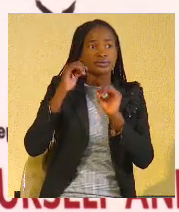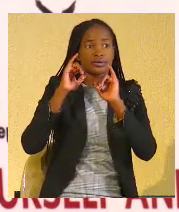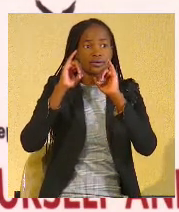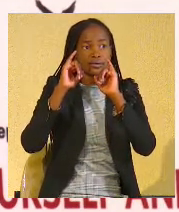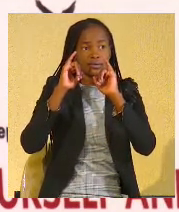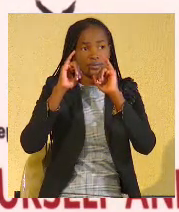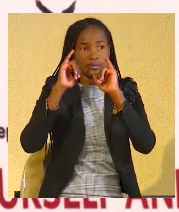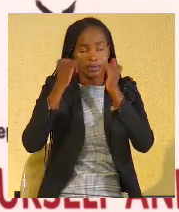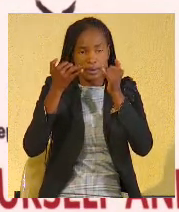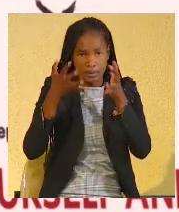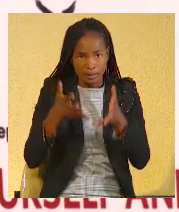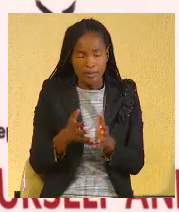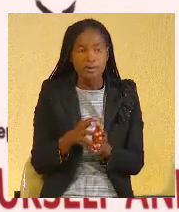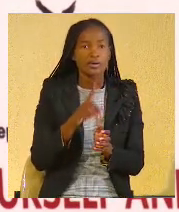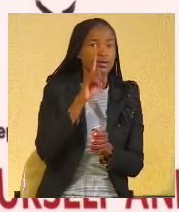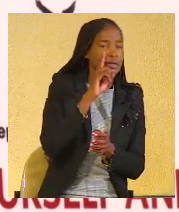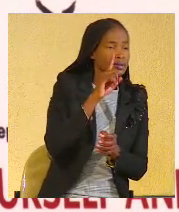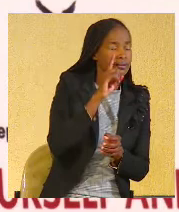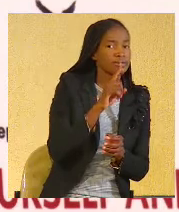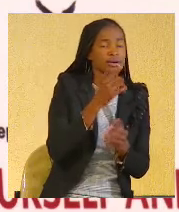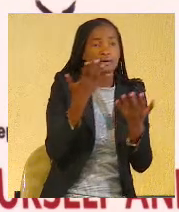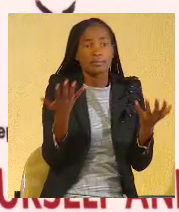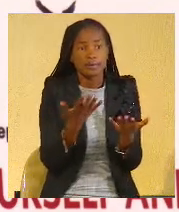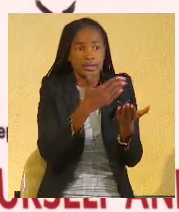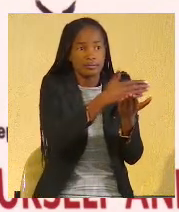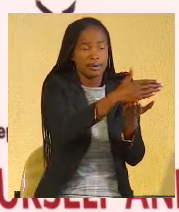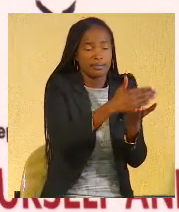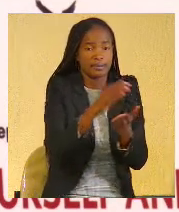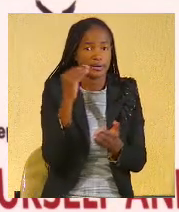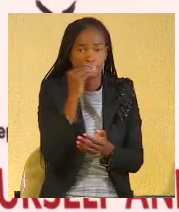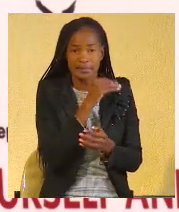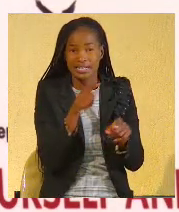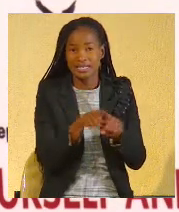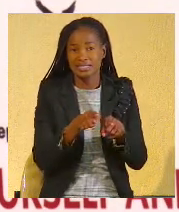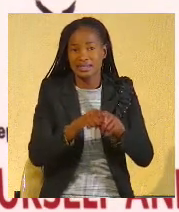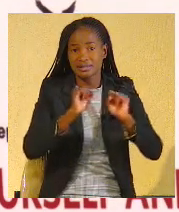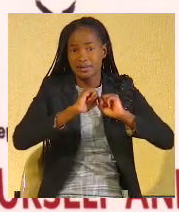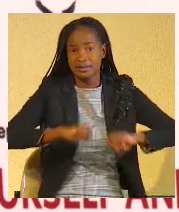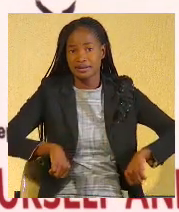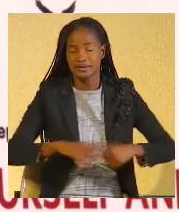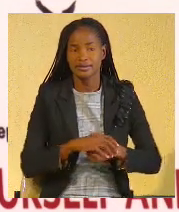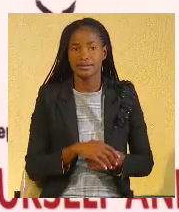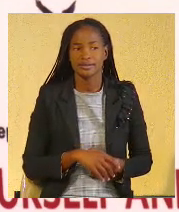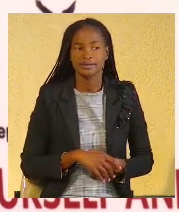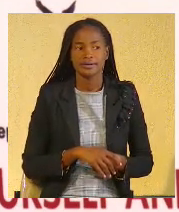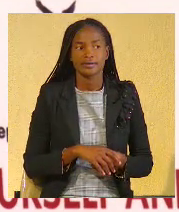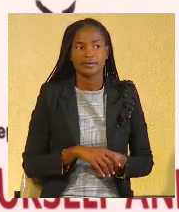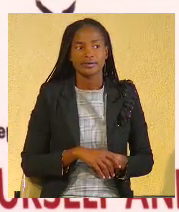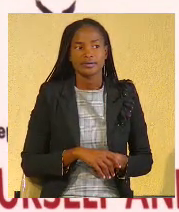for distribution of food ratios as per the agreed